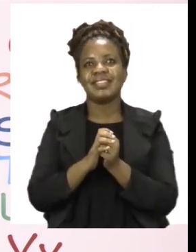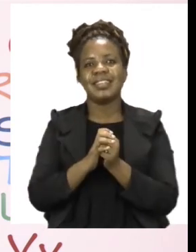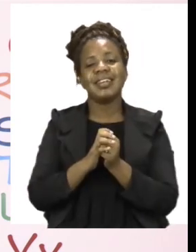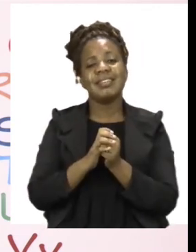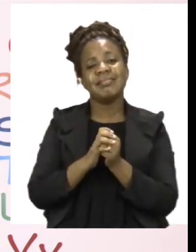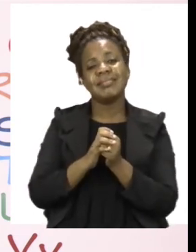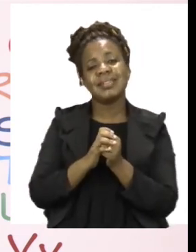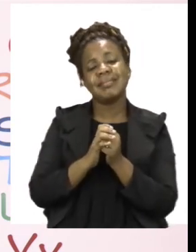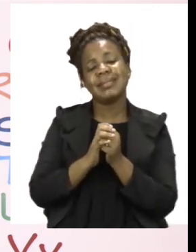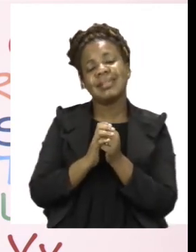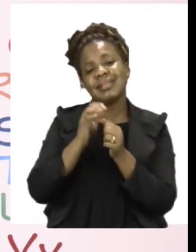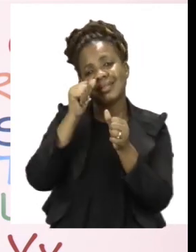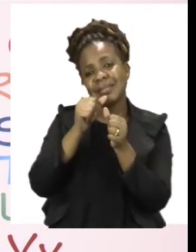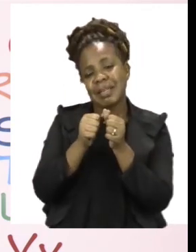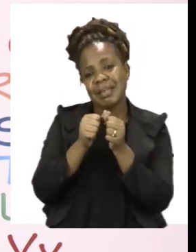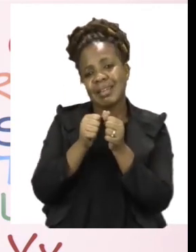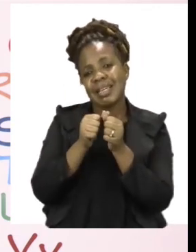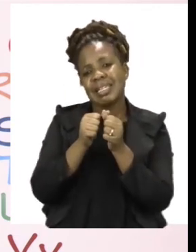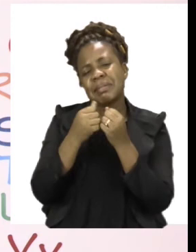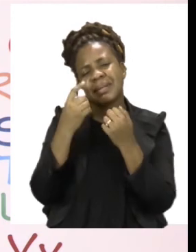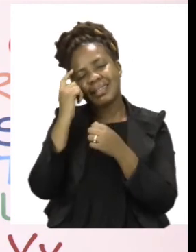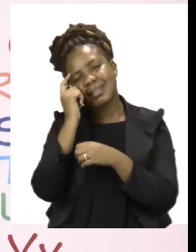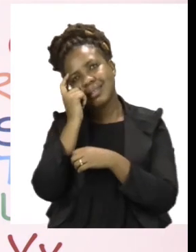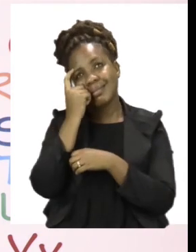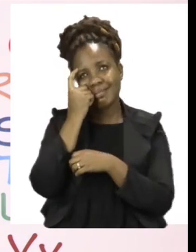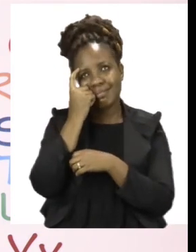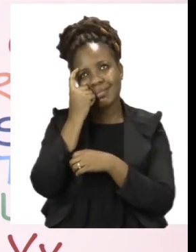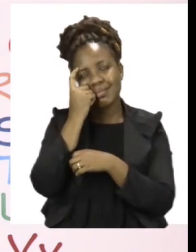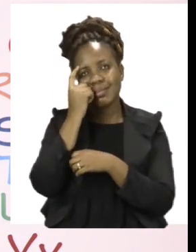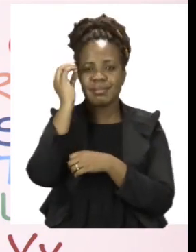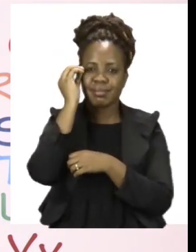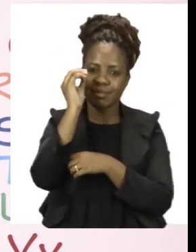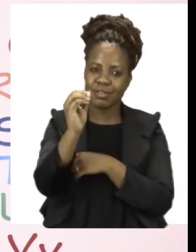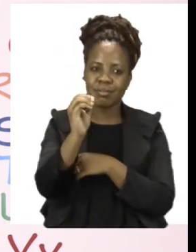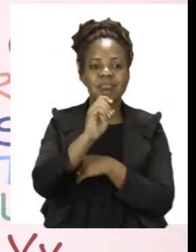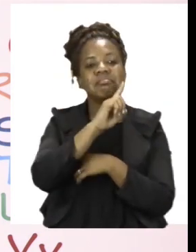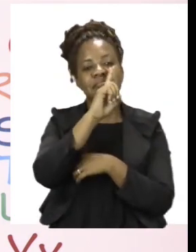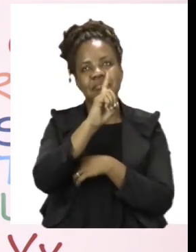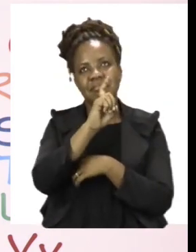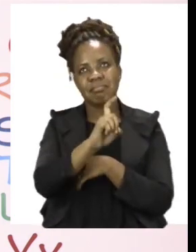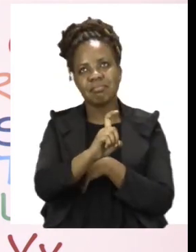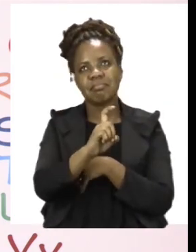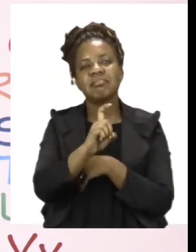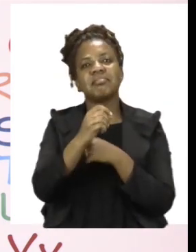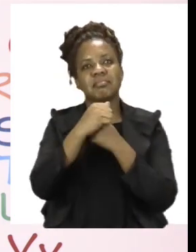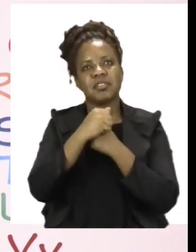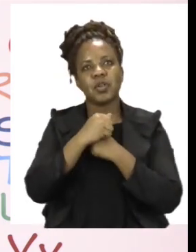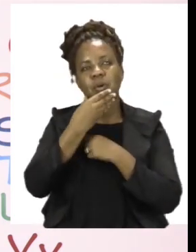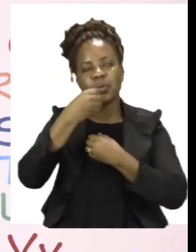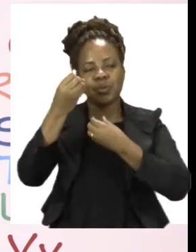or you don't know, you can always ask an adult for help. Just make sure that you finish the